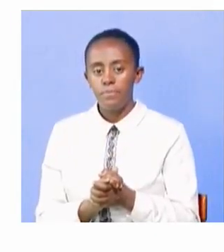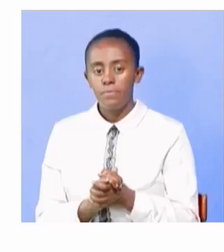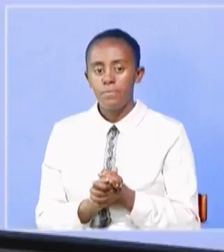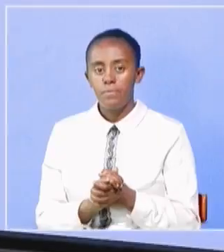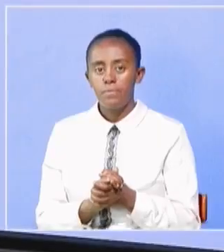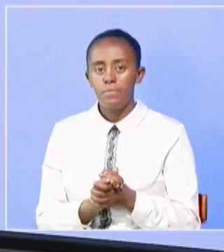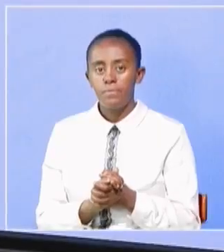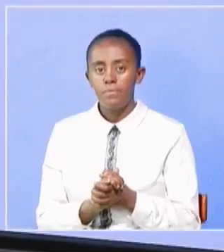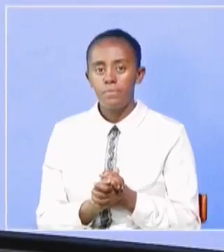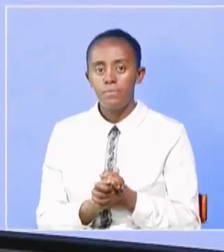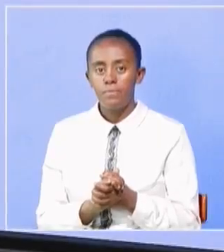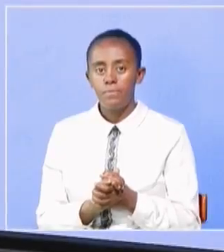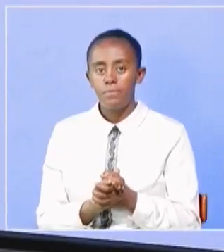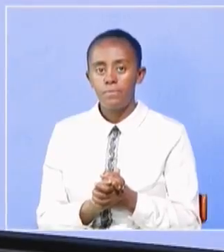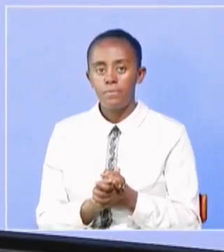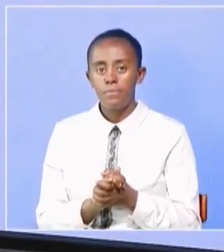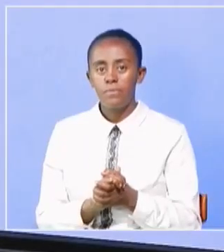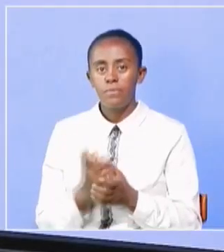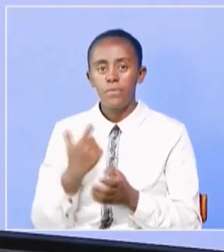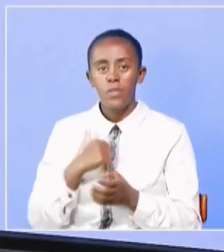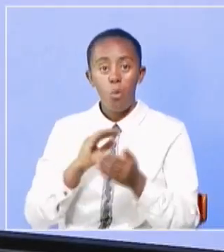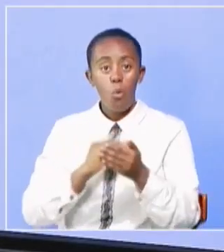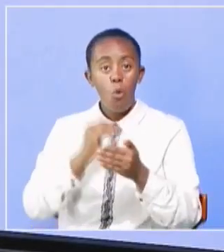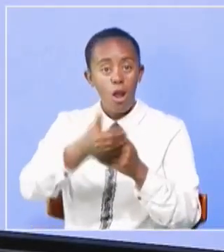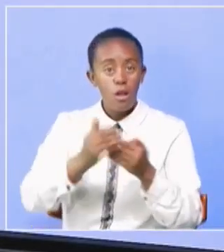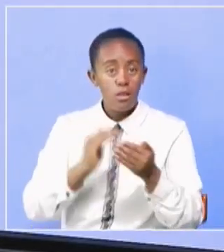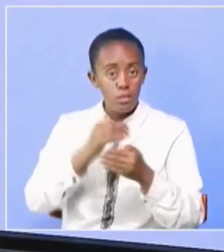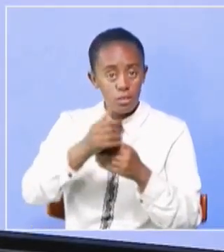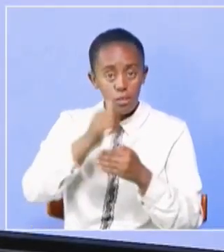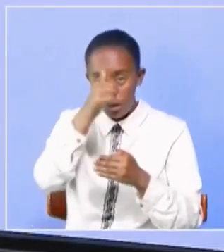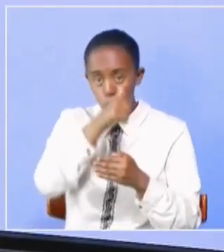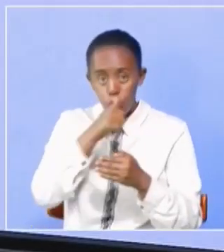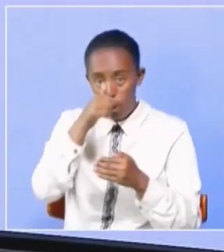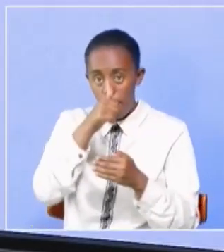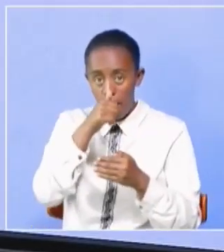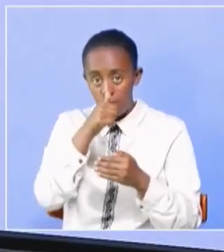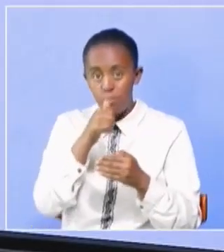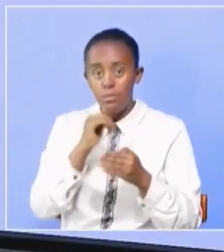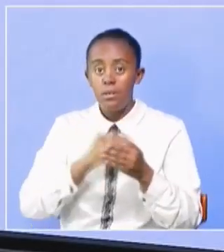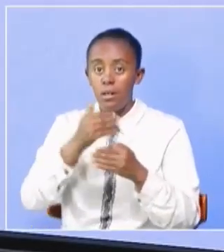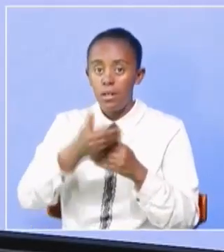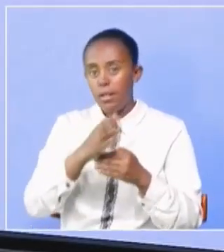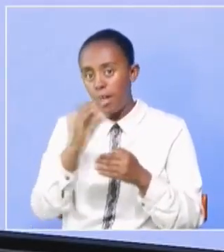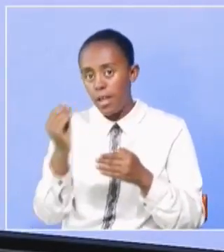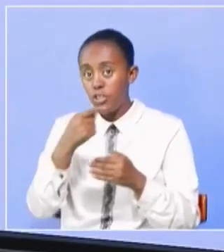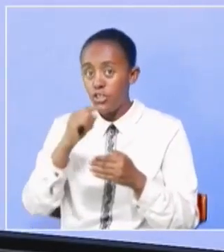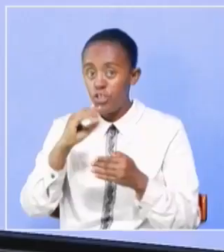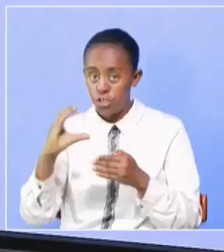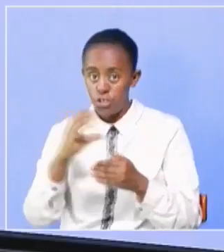and this is what we call in our calendar. So Ethiopian calendar and the Gregorian